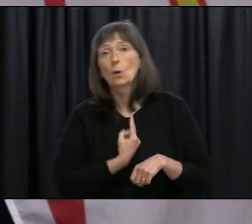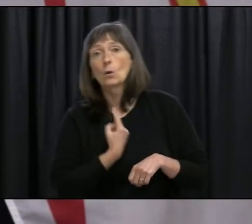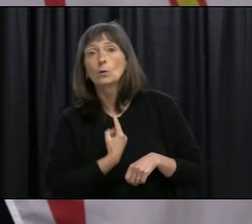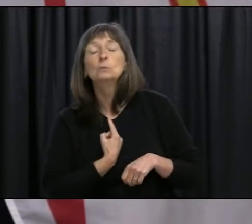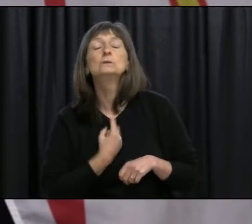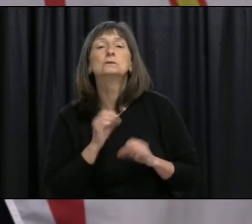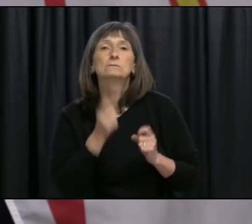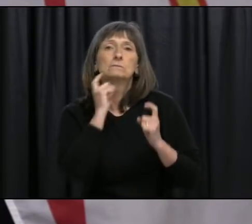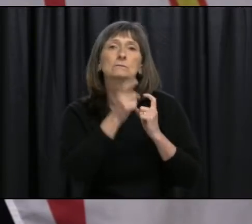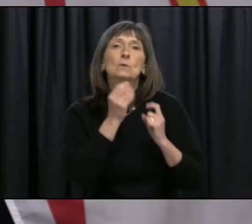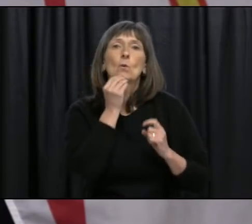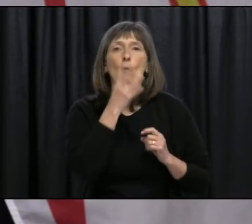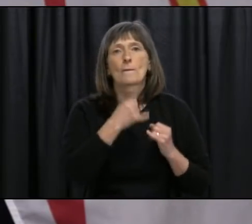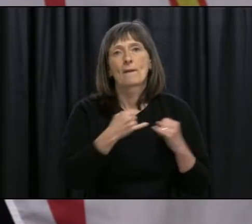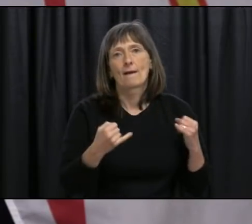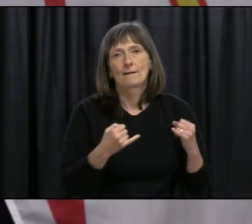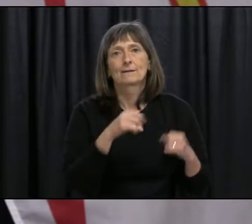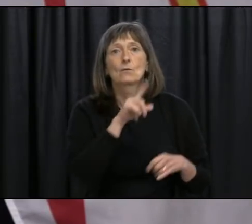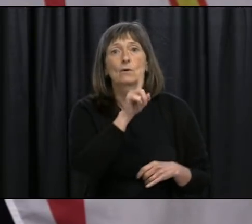Provincial Warm Line at